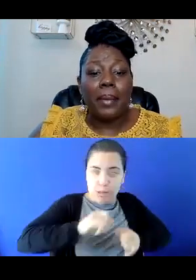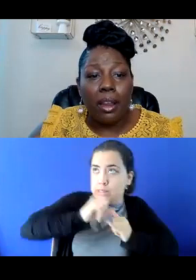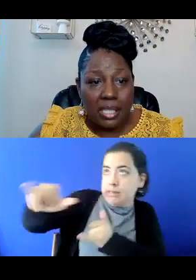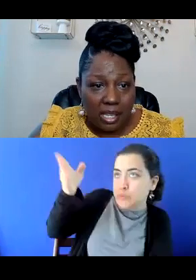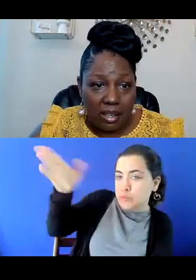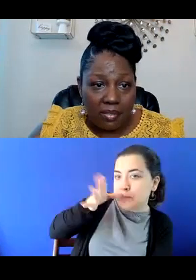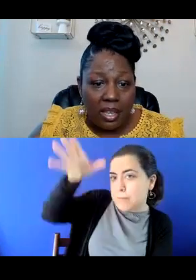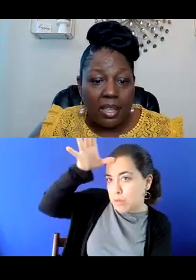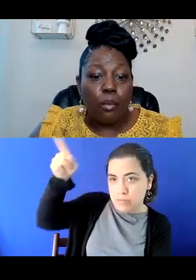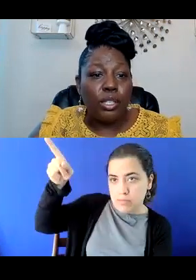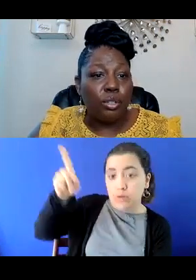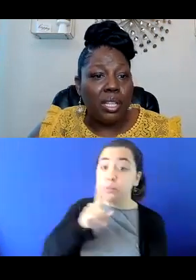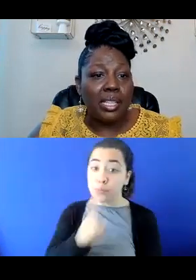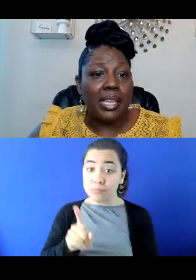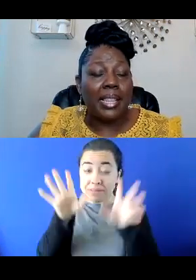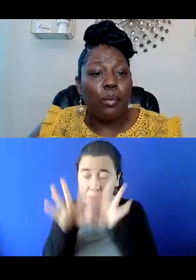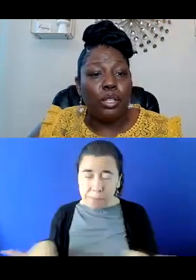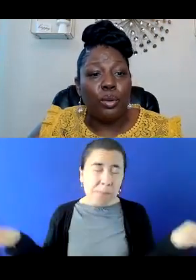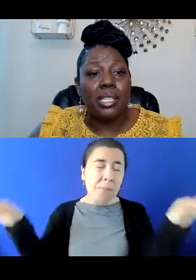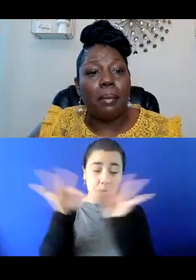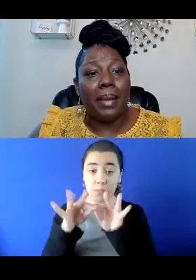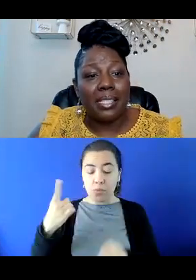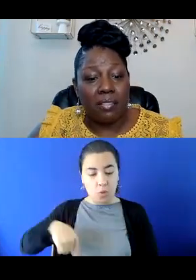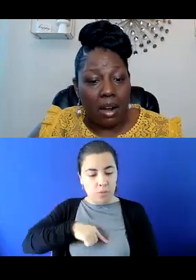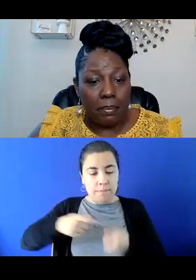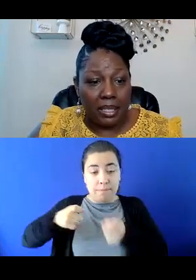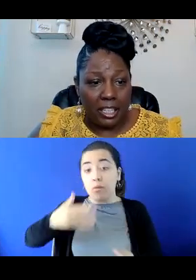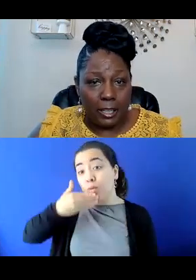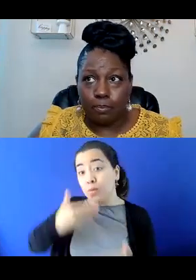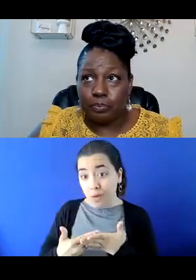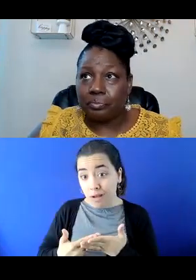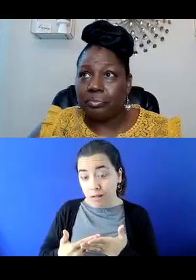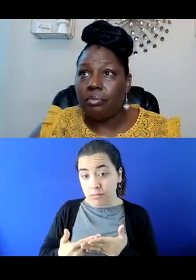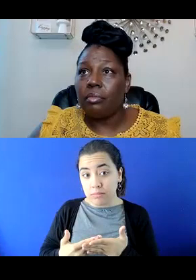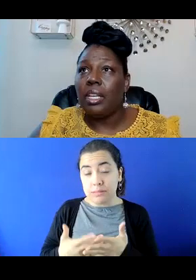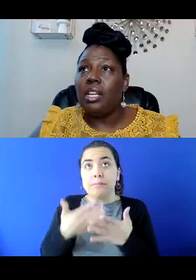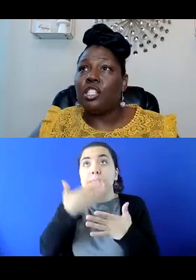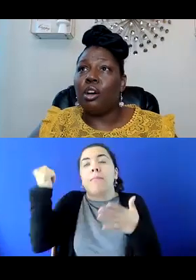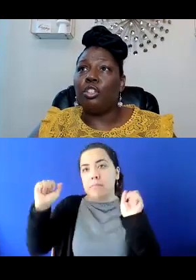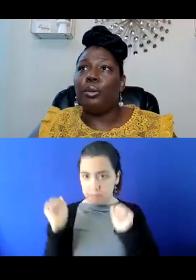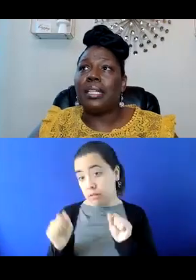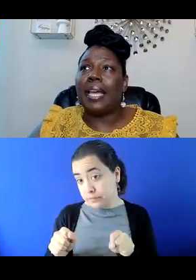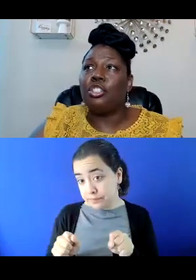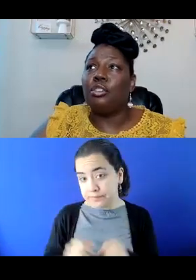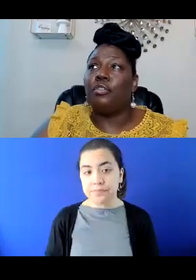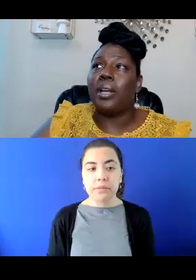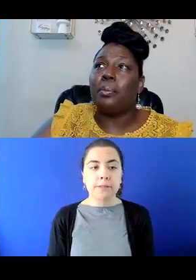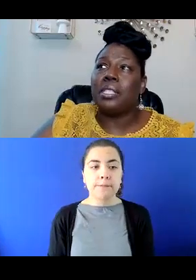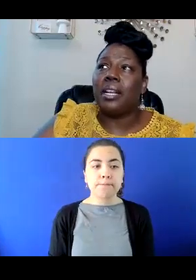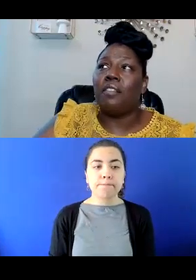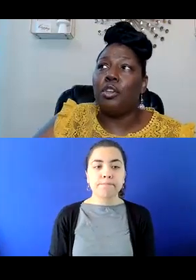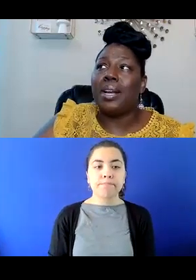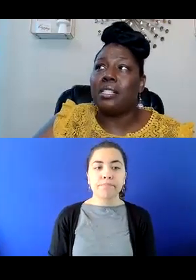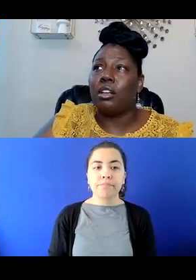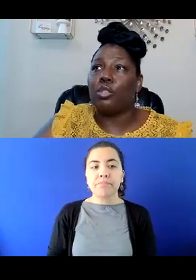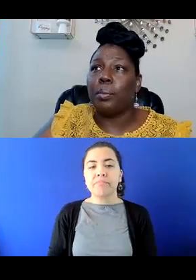is imperative that we do this and that we do it to the best of our ability. So during late June,